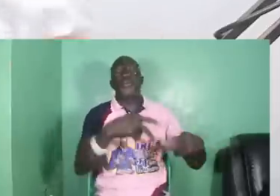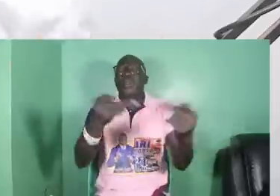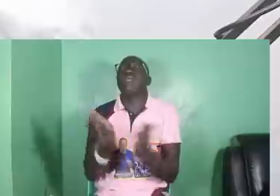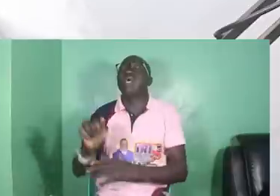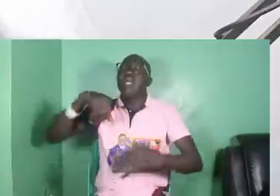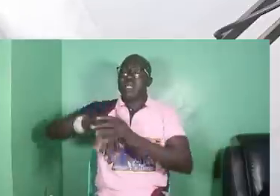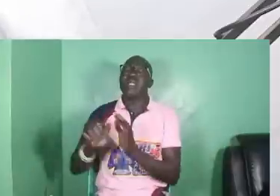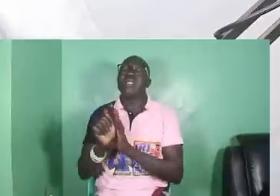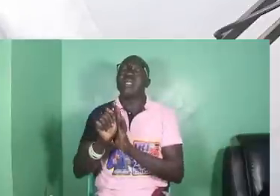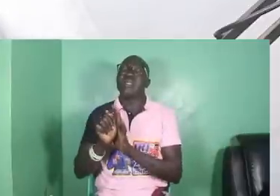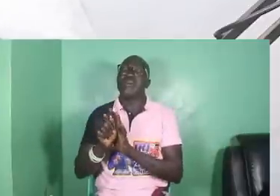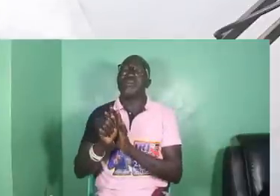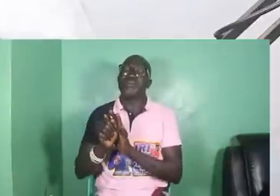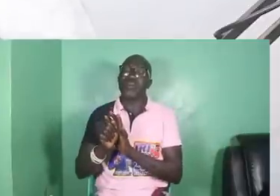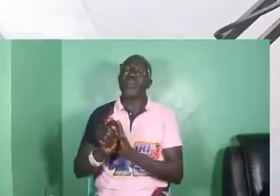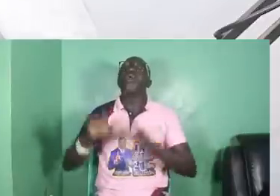Babasebioba.